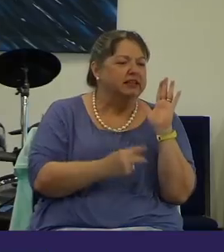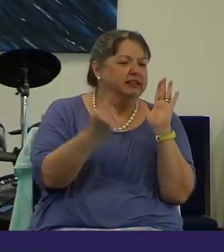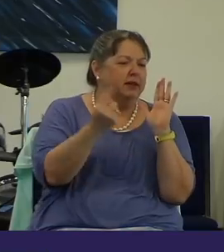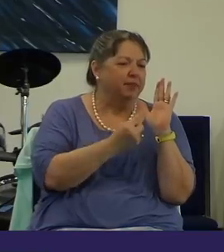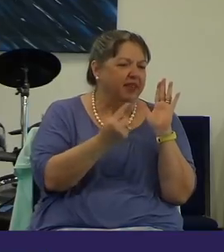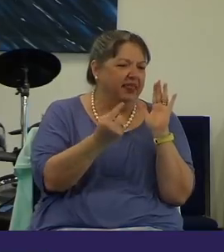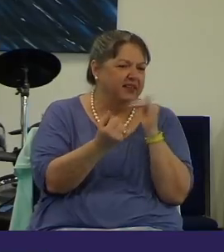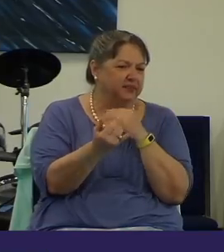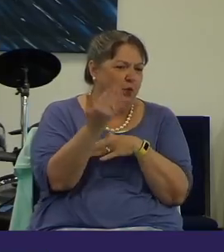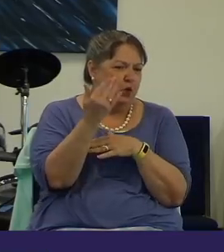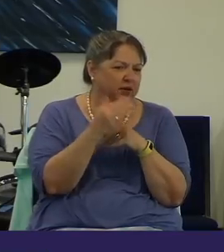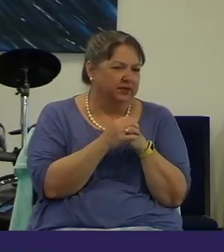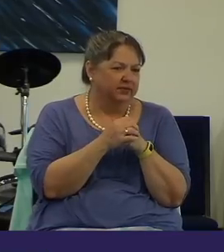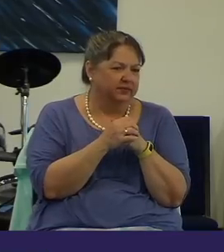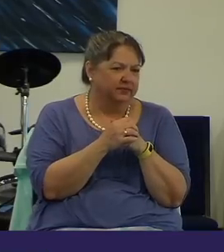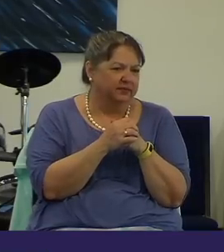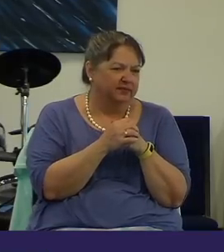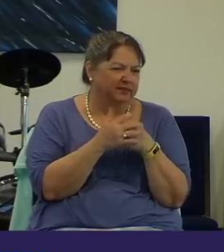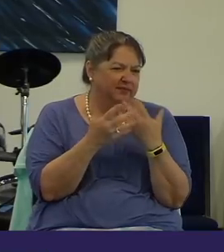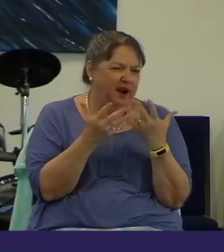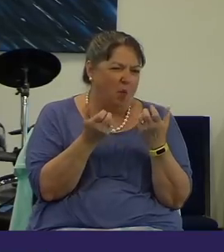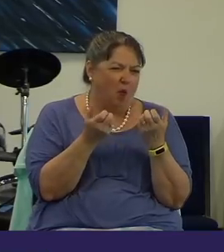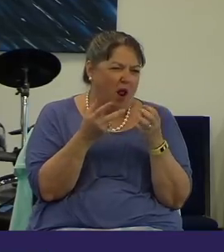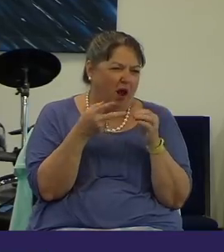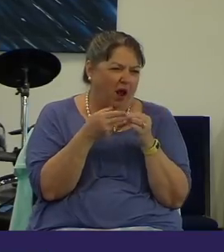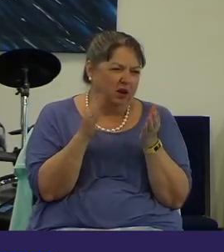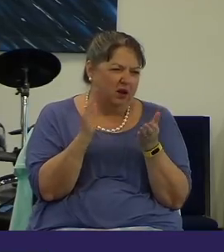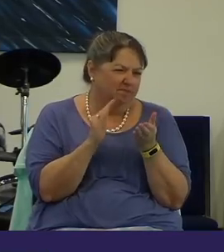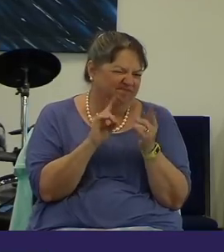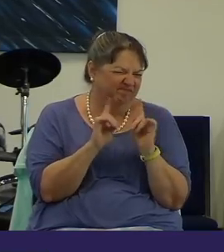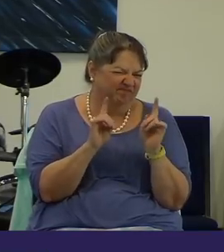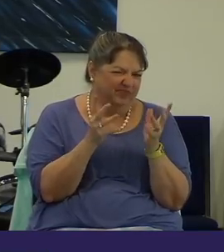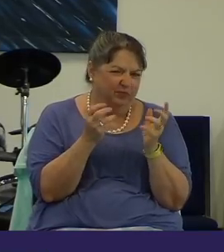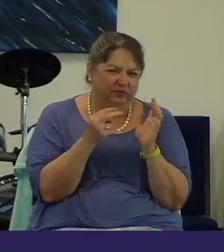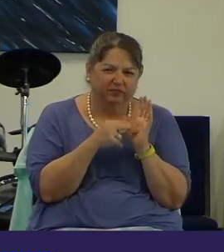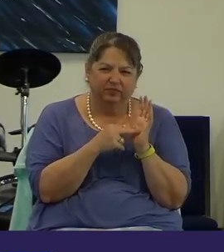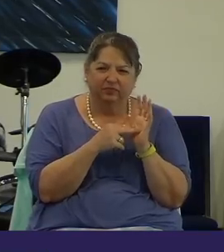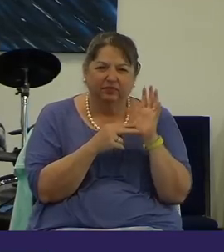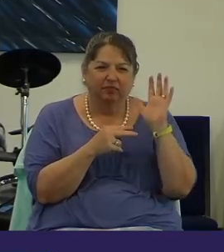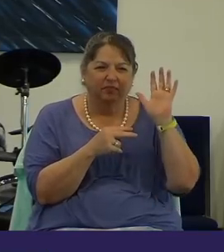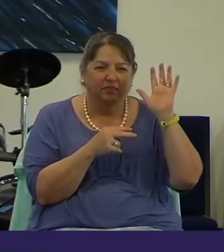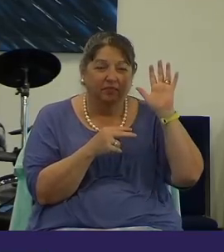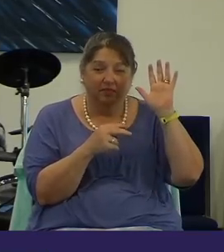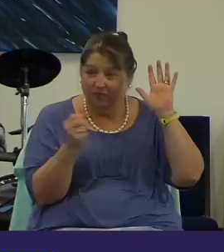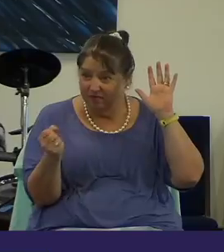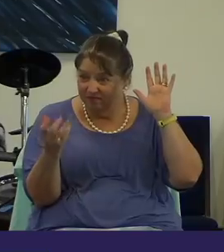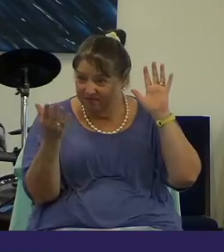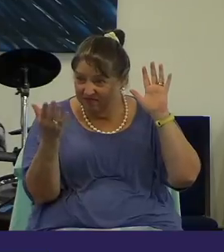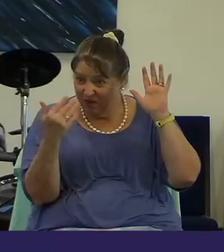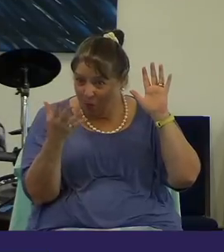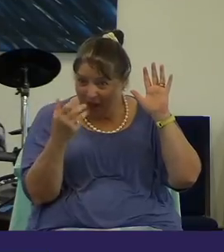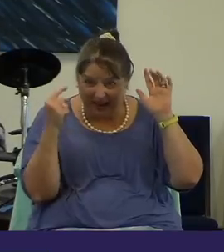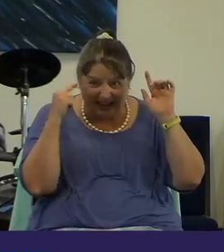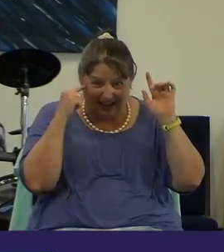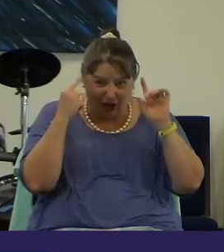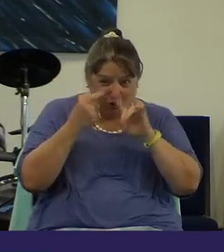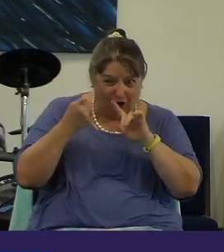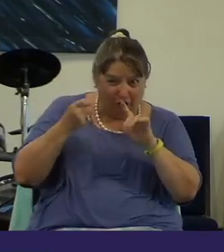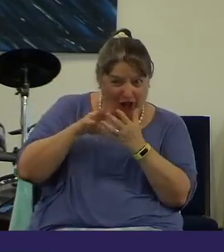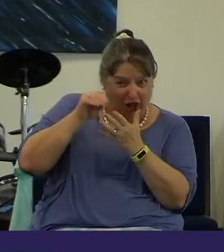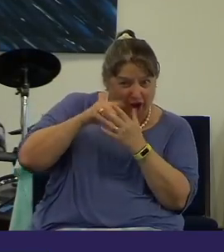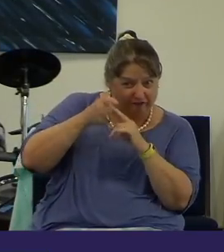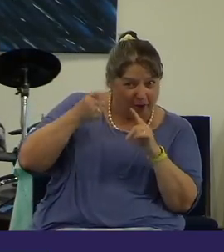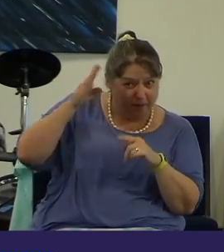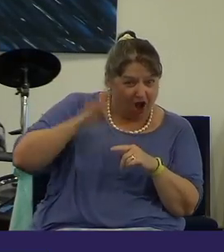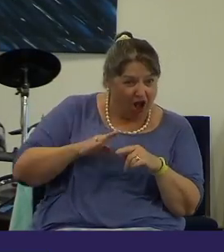this morning. I was going to cut it down, but I'm going to read it anyway. How many of us came to hear from the Lord? Amen. So here's